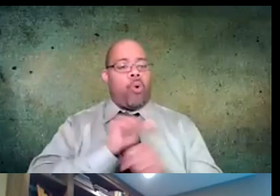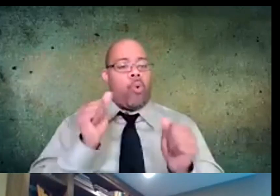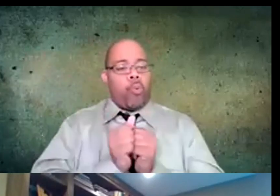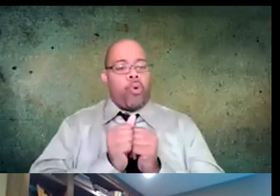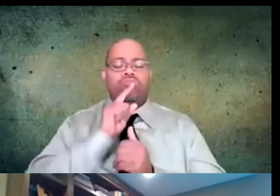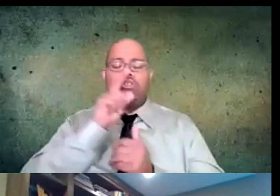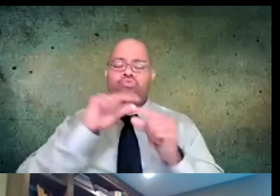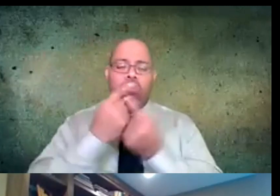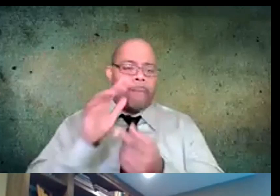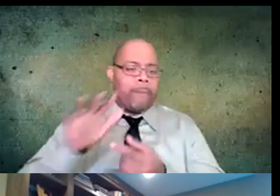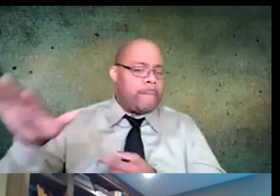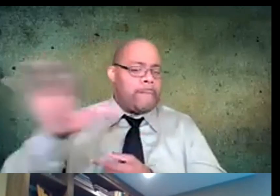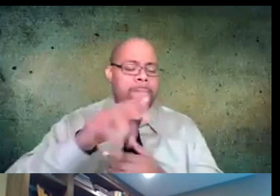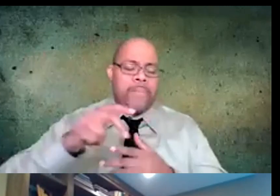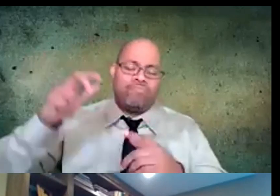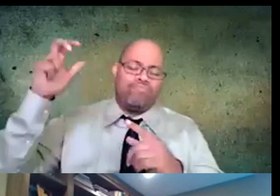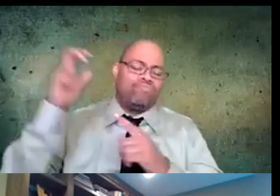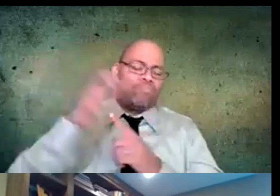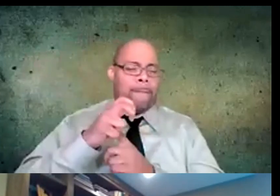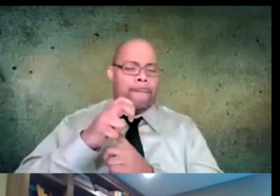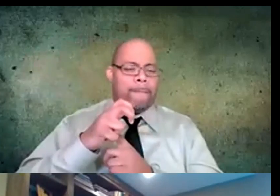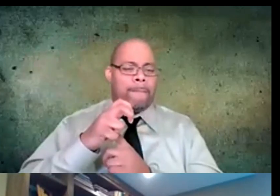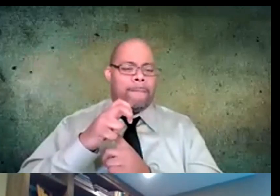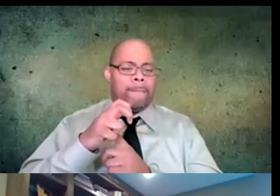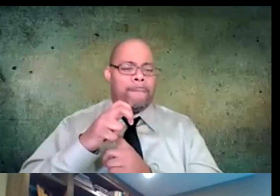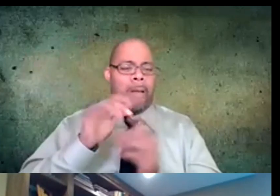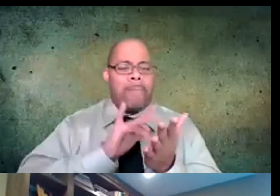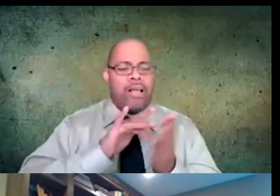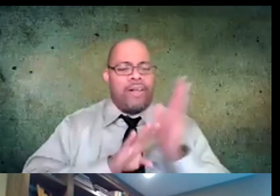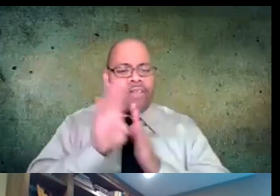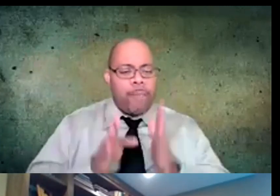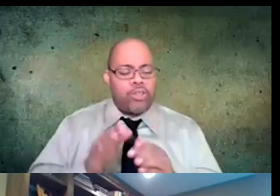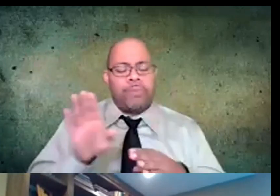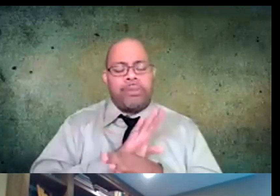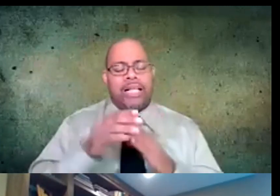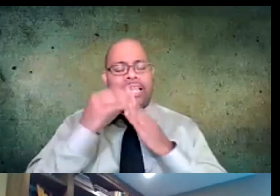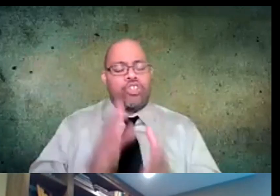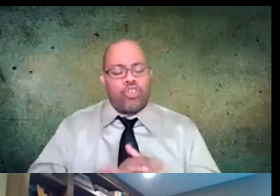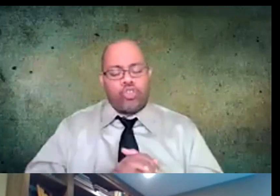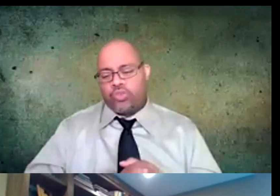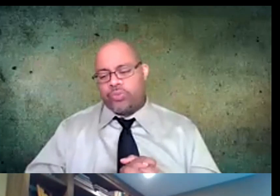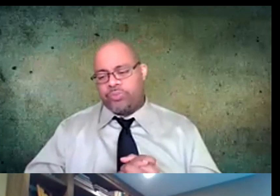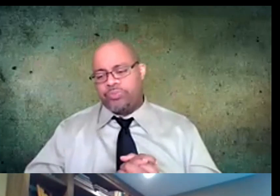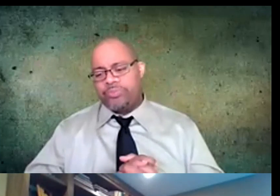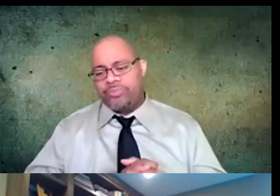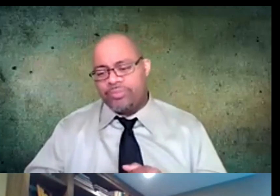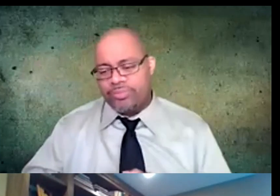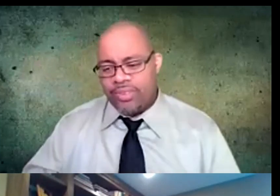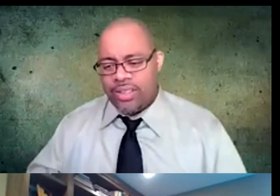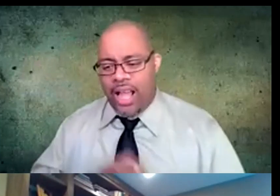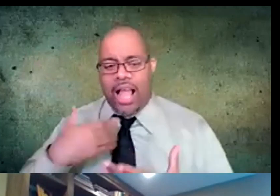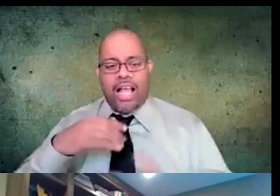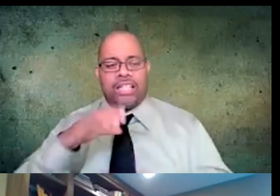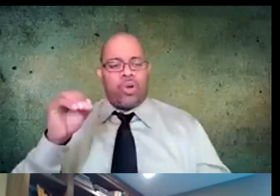group of top caliber drug developer, commercial leaders, and also our CEO,